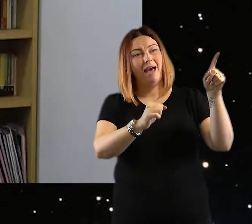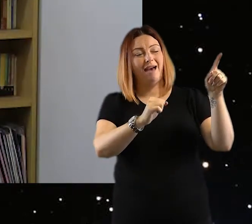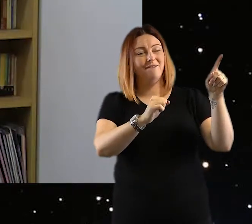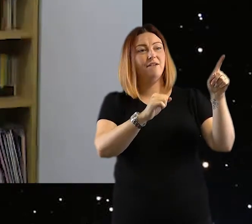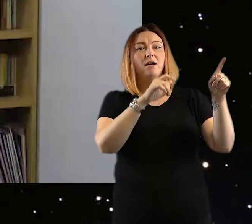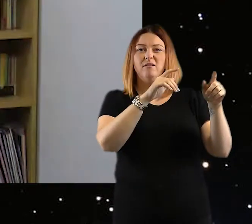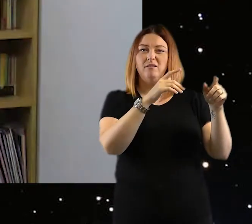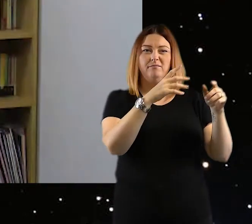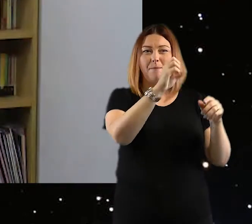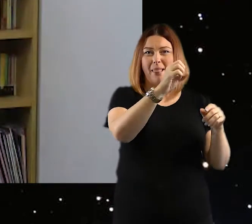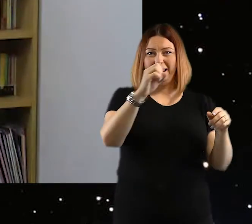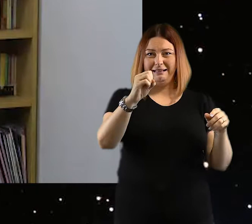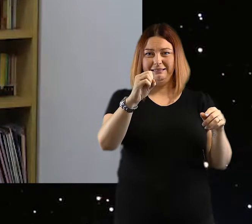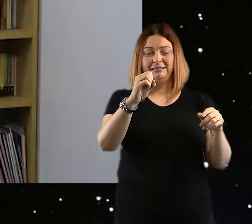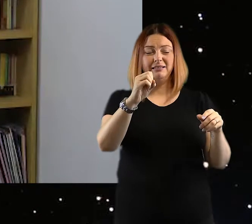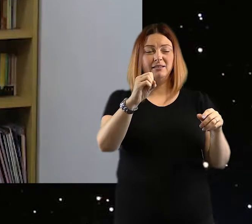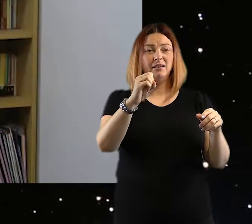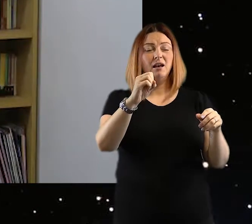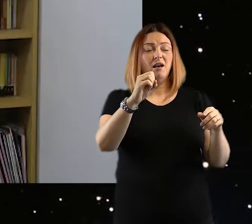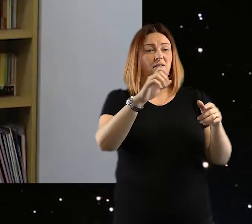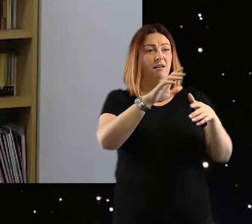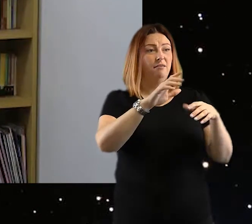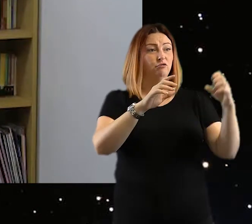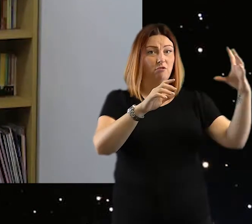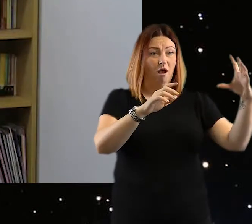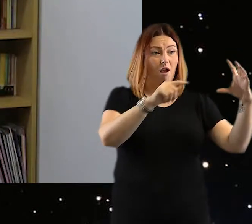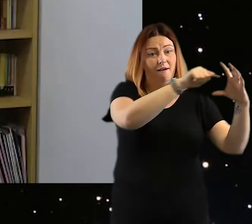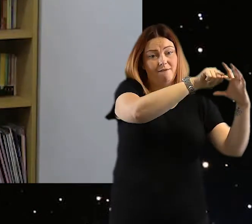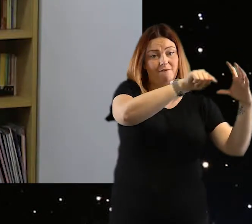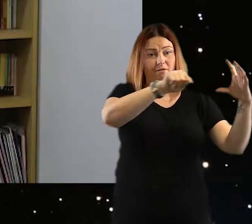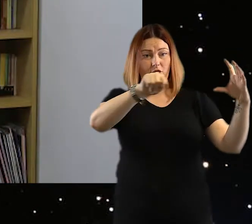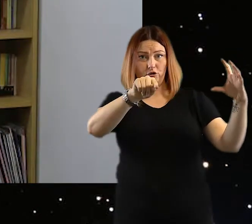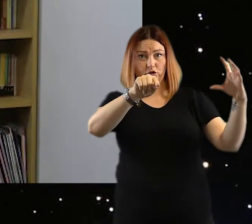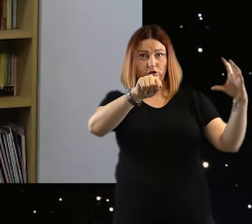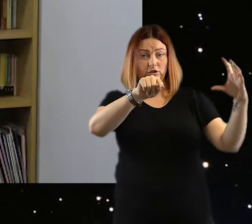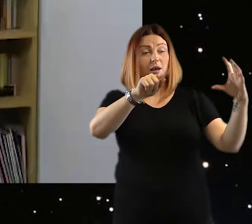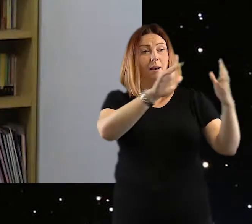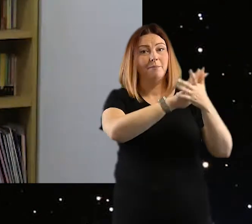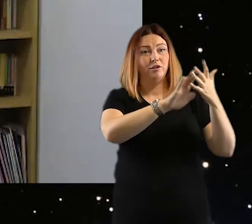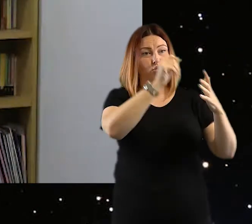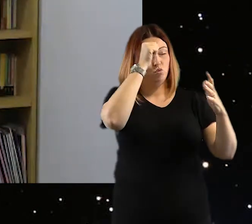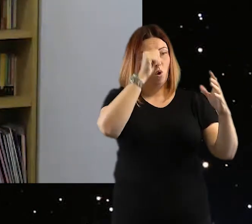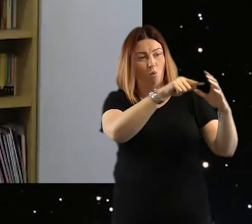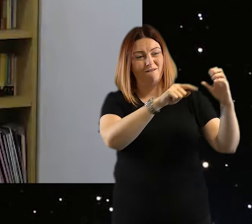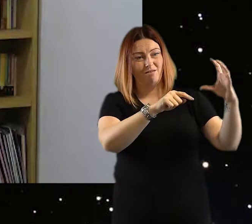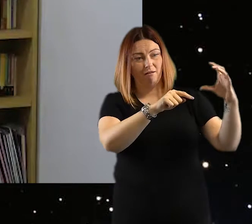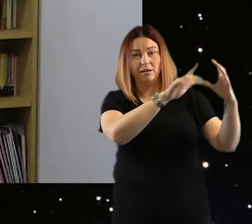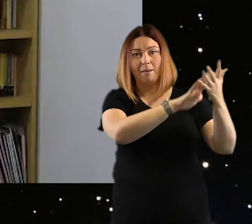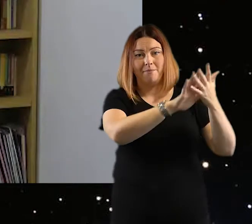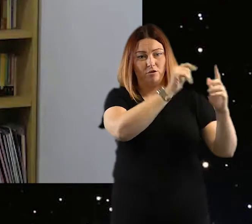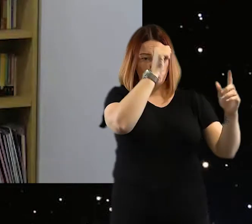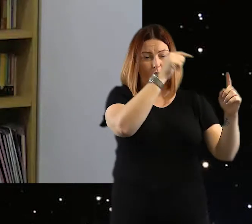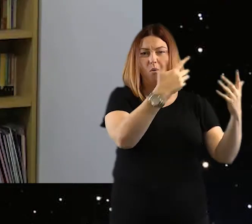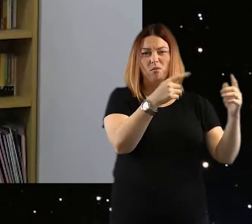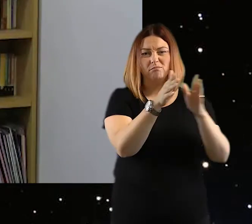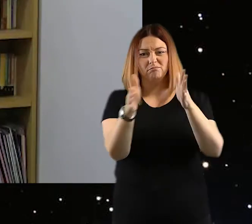So, we define a region around the star known as the habitable zone. So the distance from the star, essentially the flux from the star incident on the